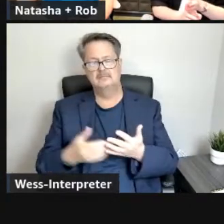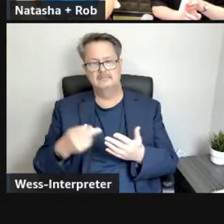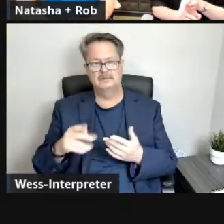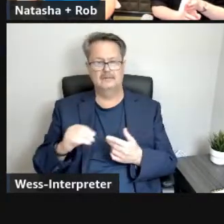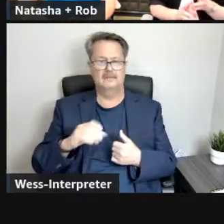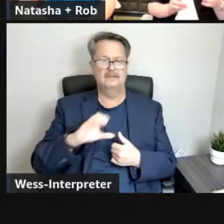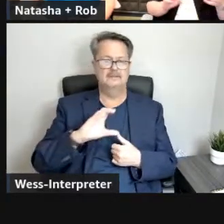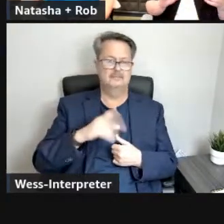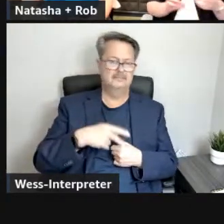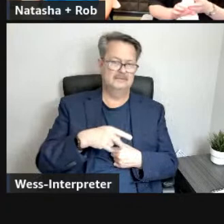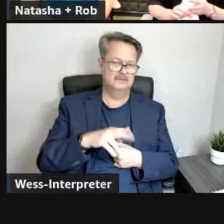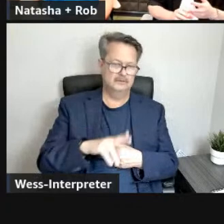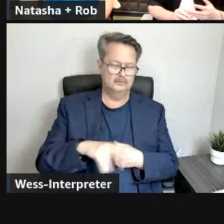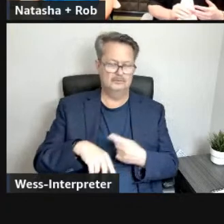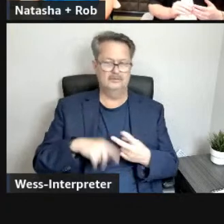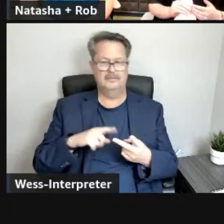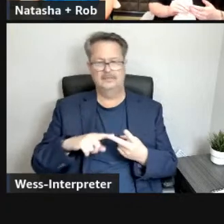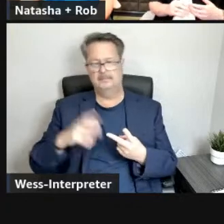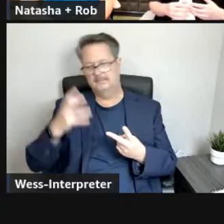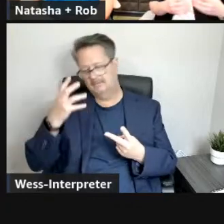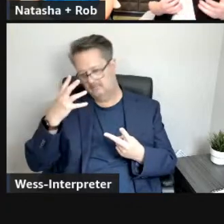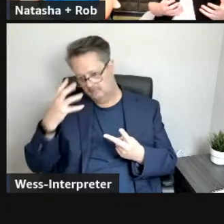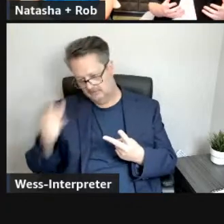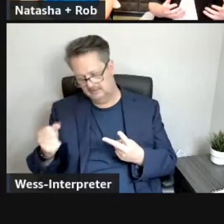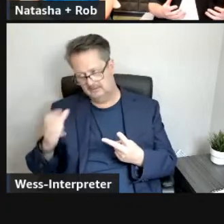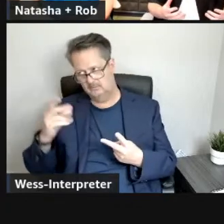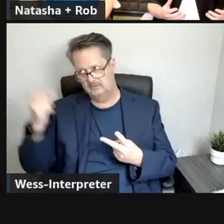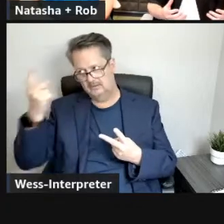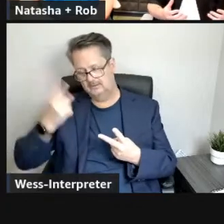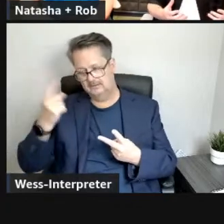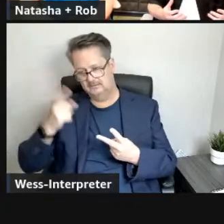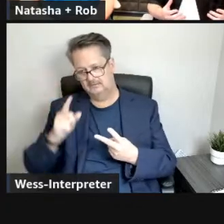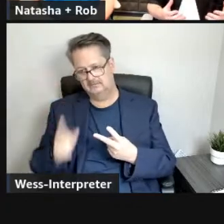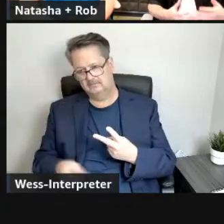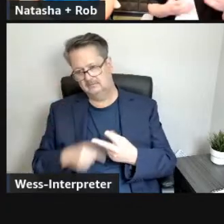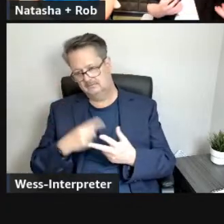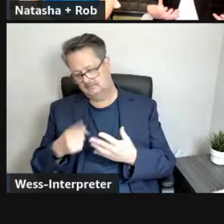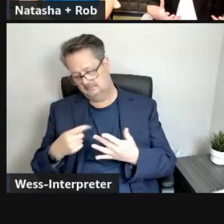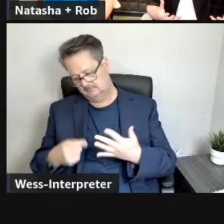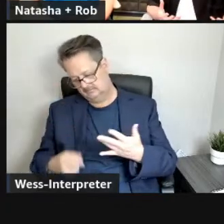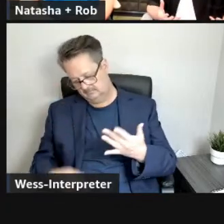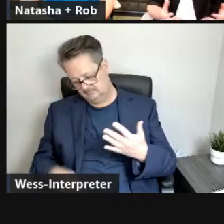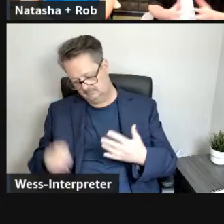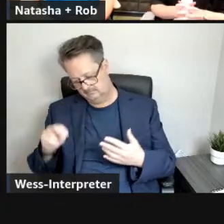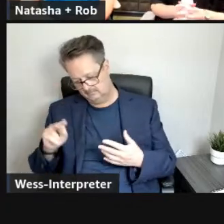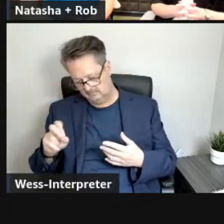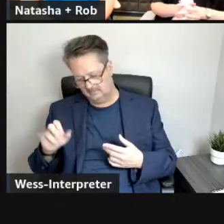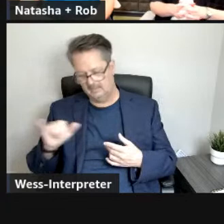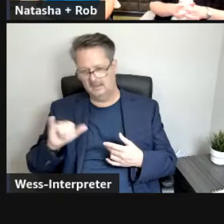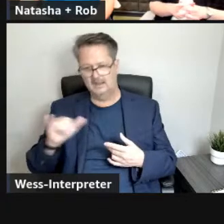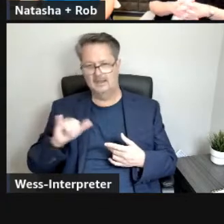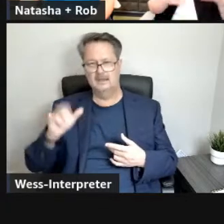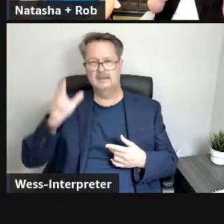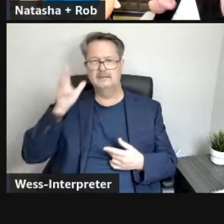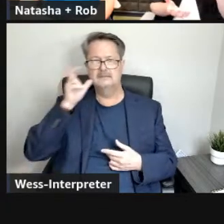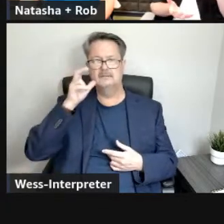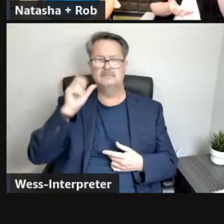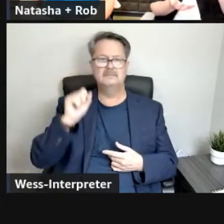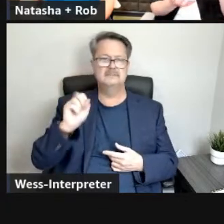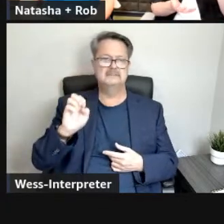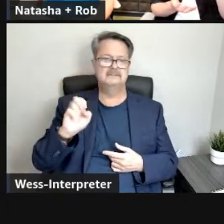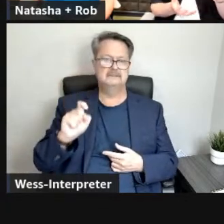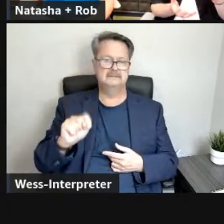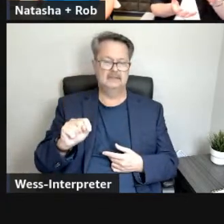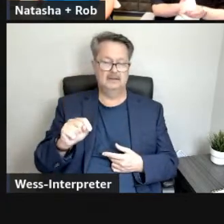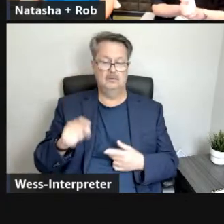for those pods. It also takes into account any additional things you need to run on the node, like a daemon set, for example. What it does, once it has